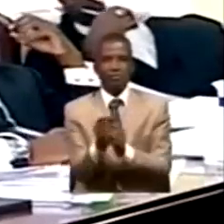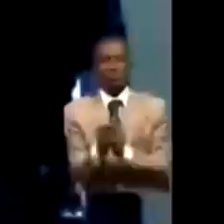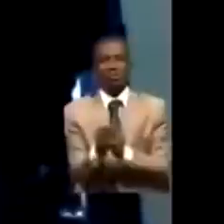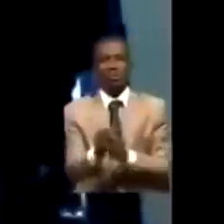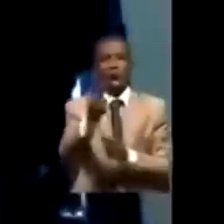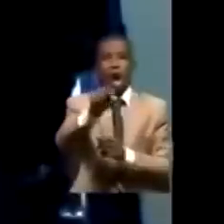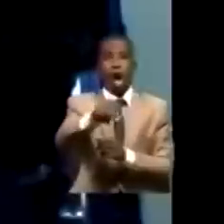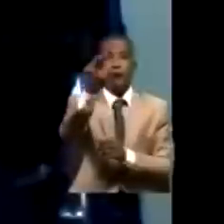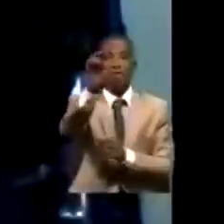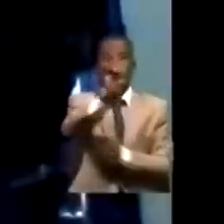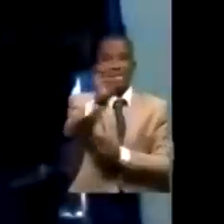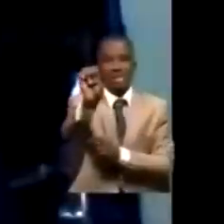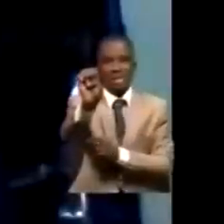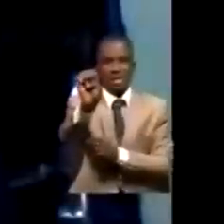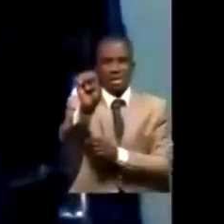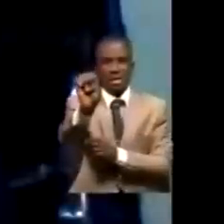Northeast.